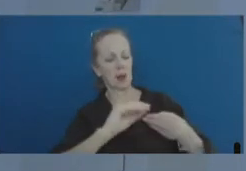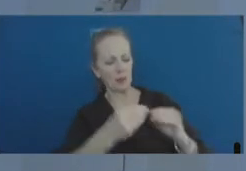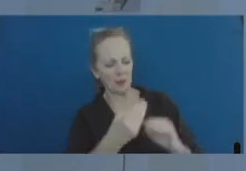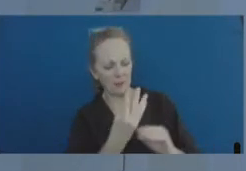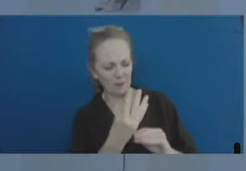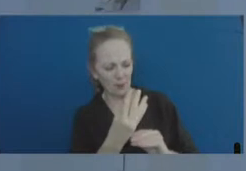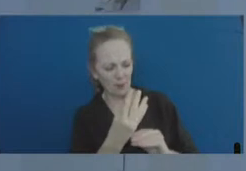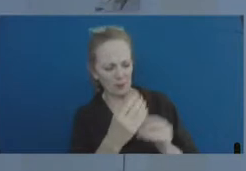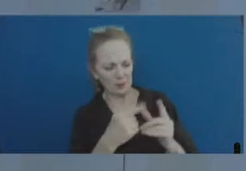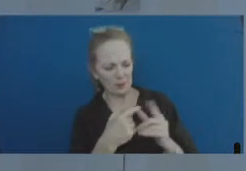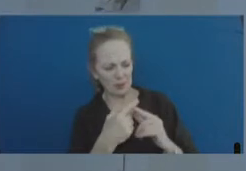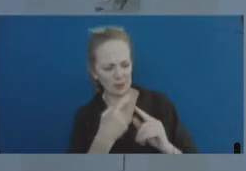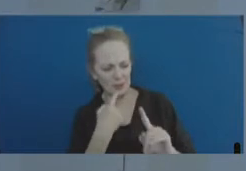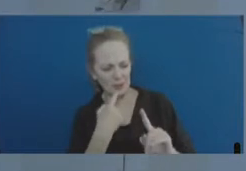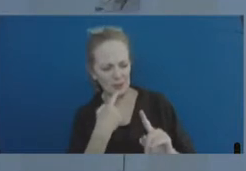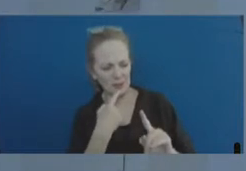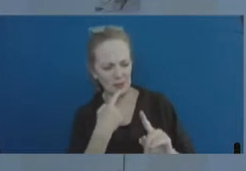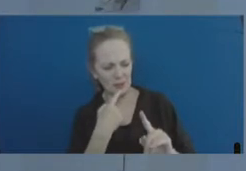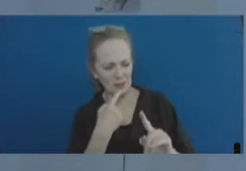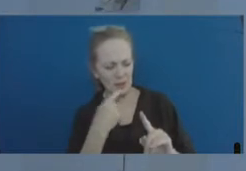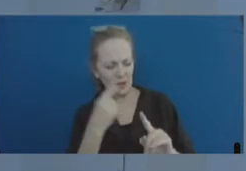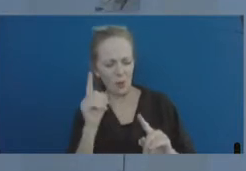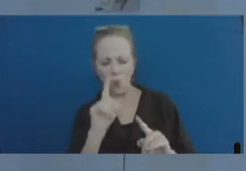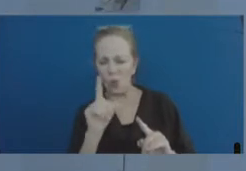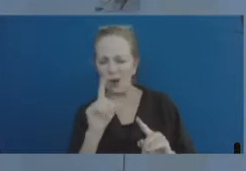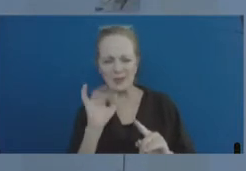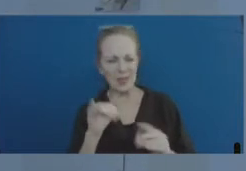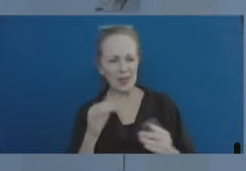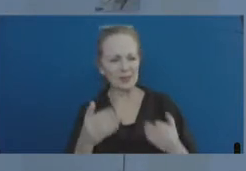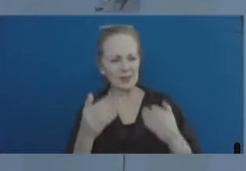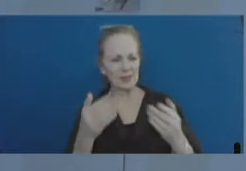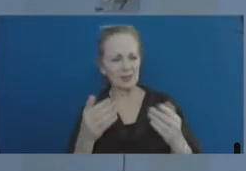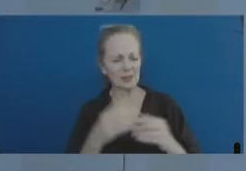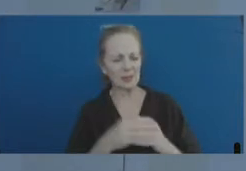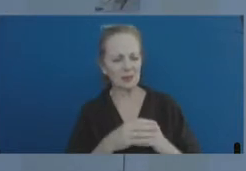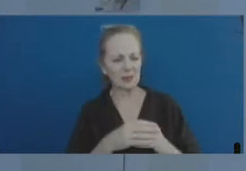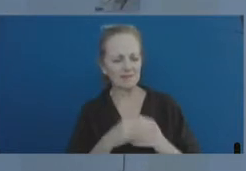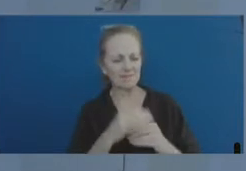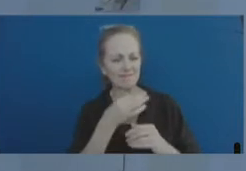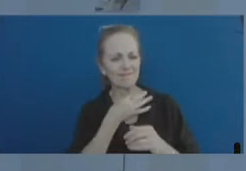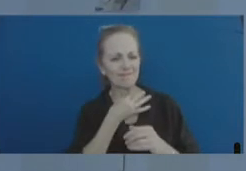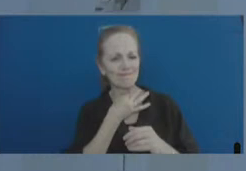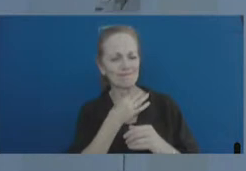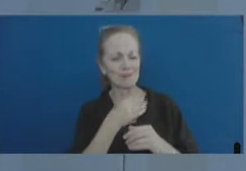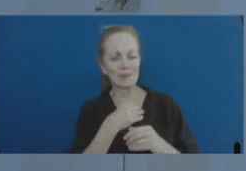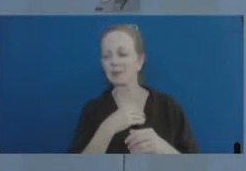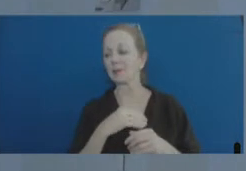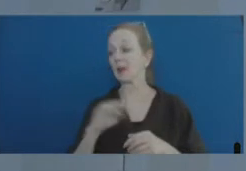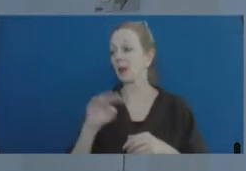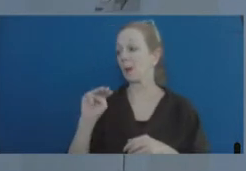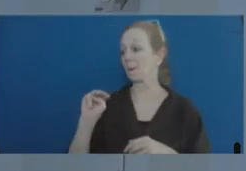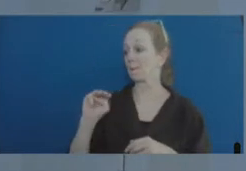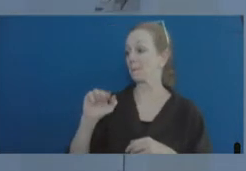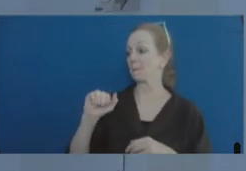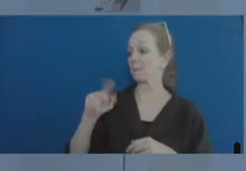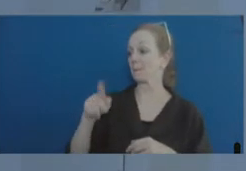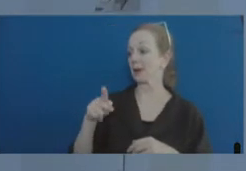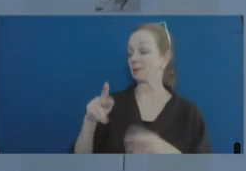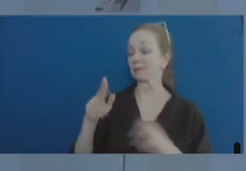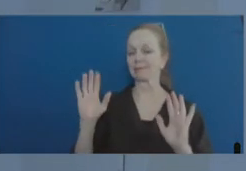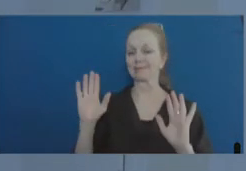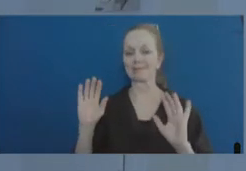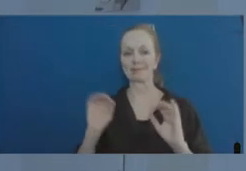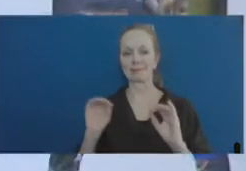I'd love to see where those are. Sure. I don't have a map in the deck. But we